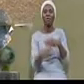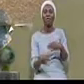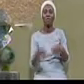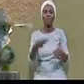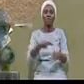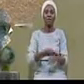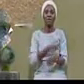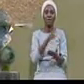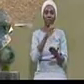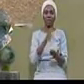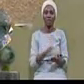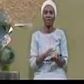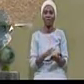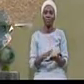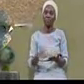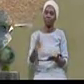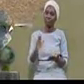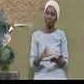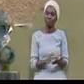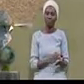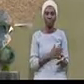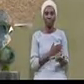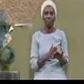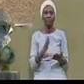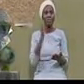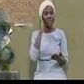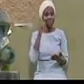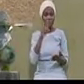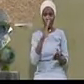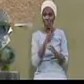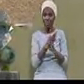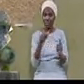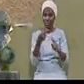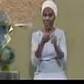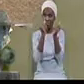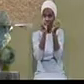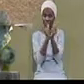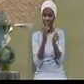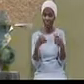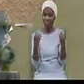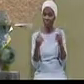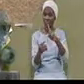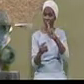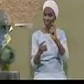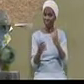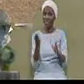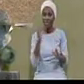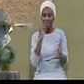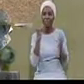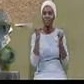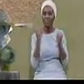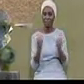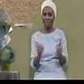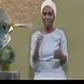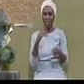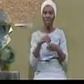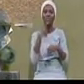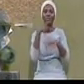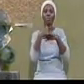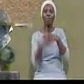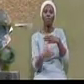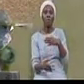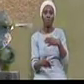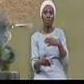power. Would you be free from the bondage of sin? There's power in the blood, power in the